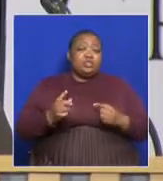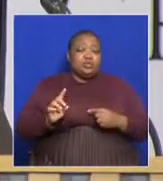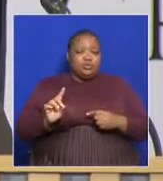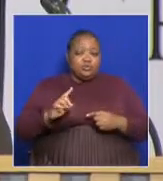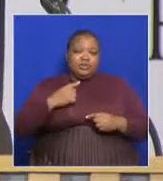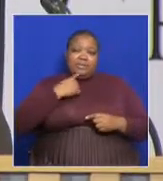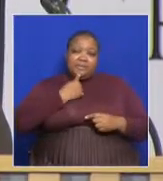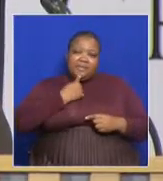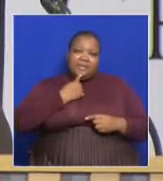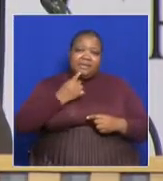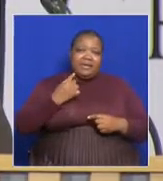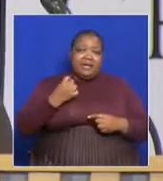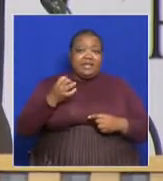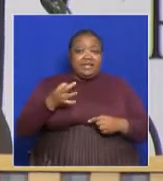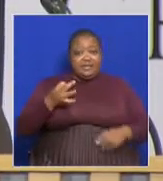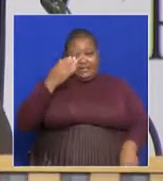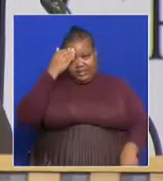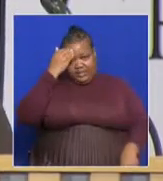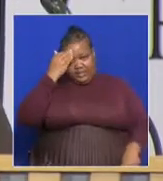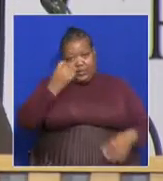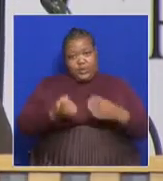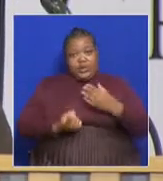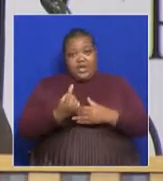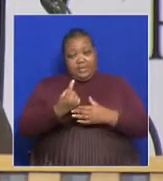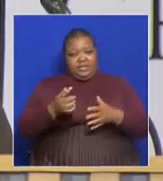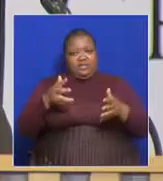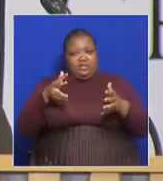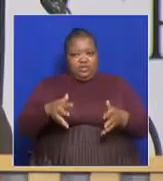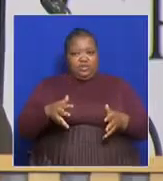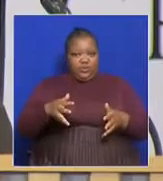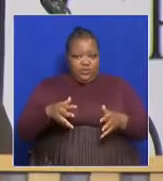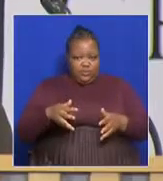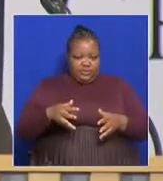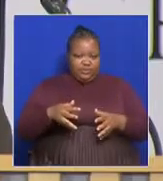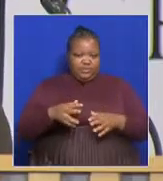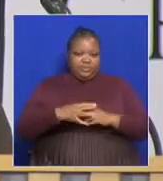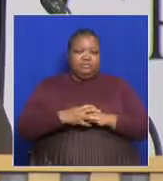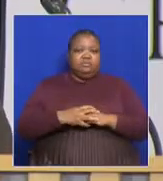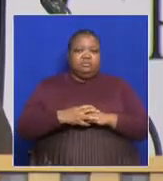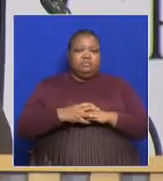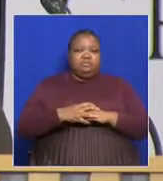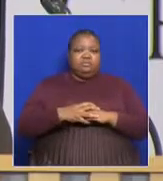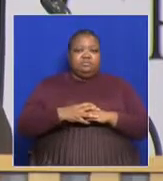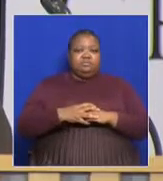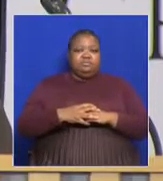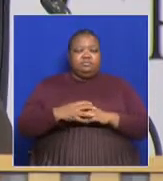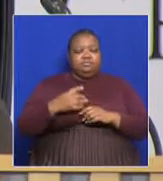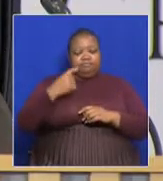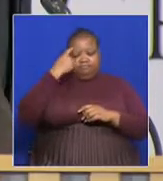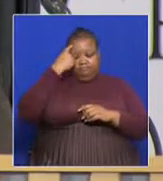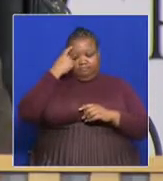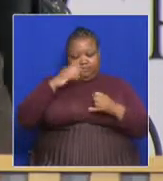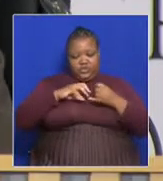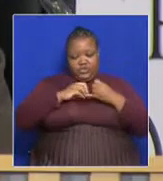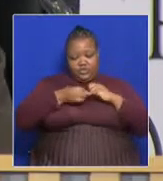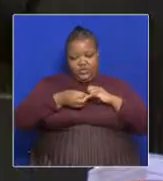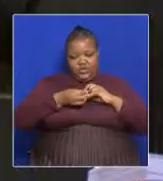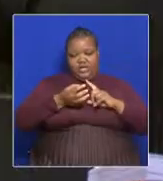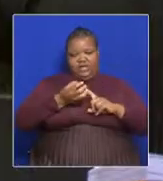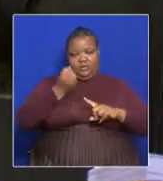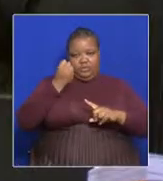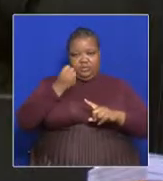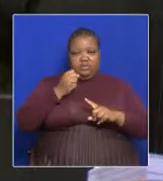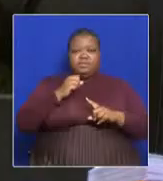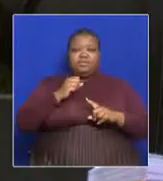this was going to happen, I would have really put my mind to it and tried to achieve it. I would take it a